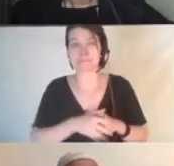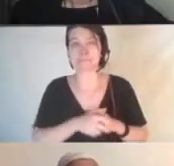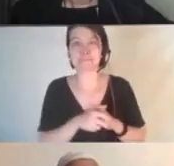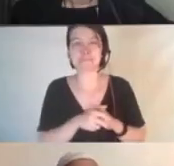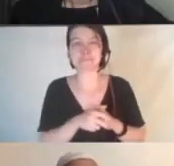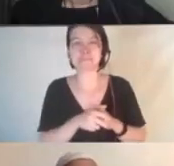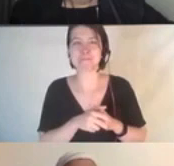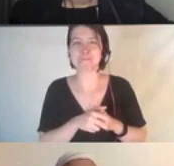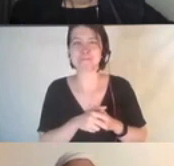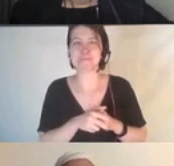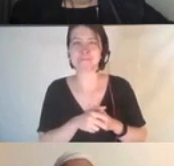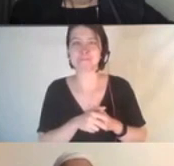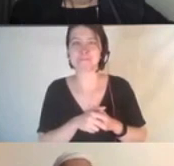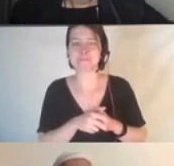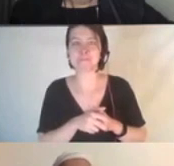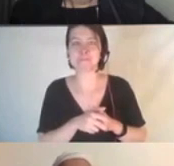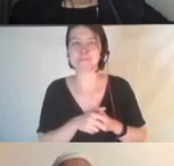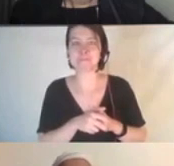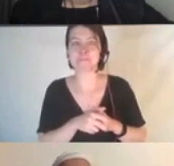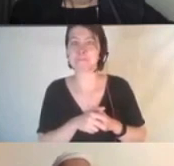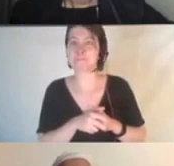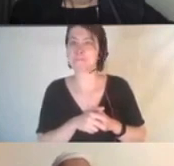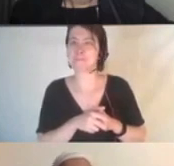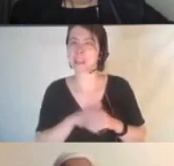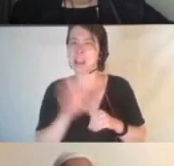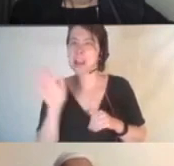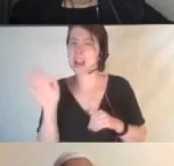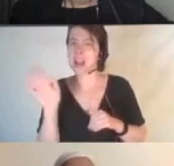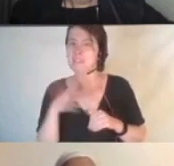Here we go. Right, can everyone see that?